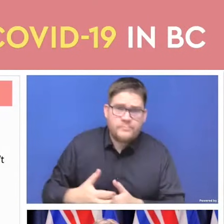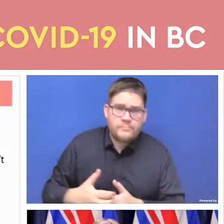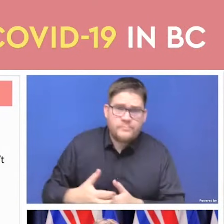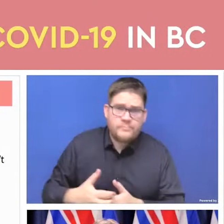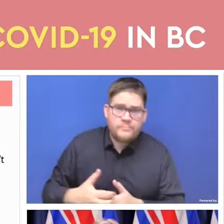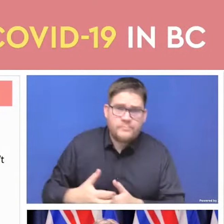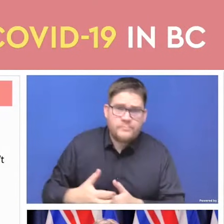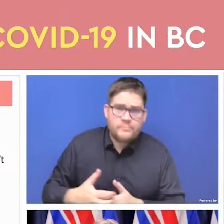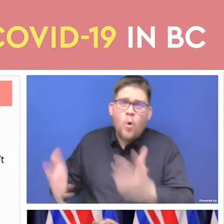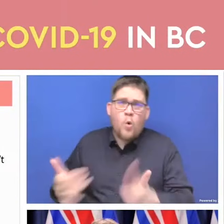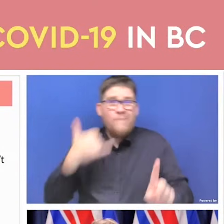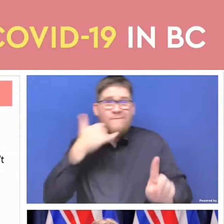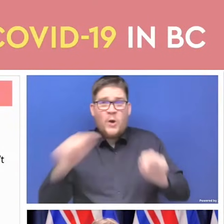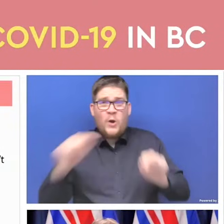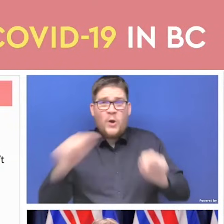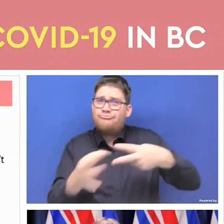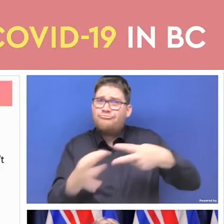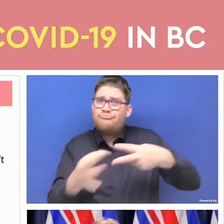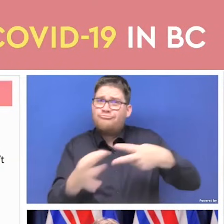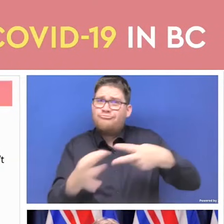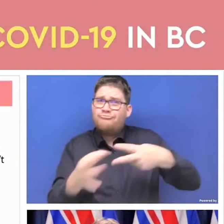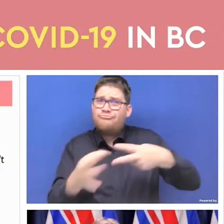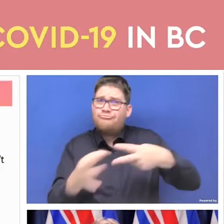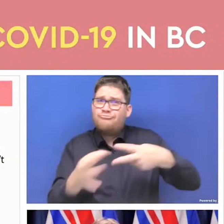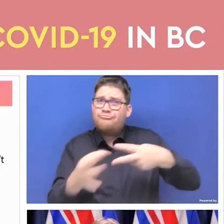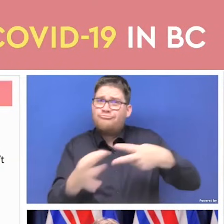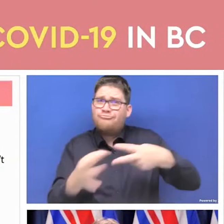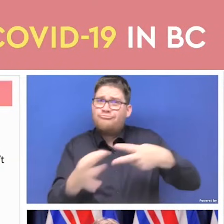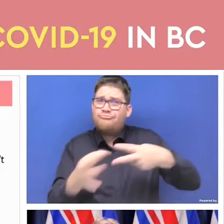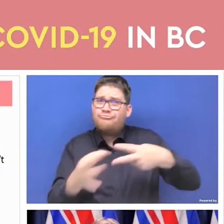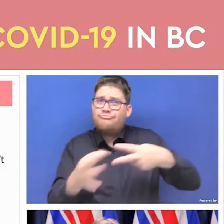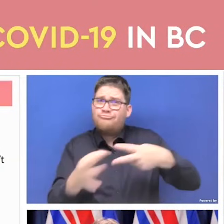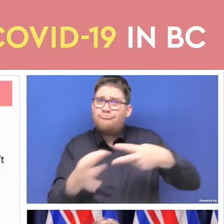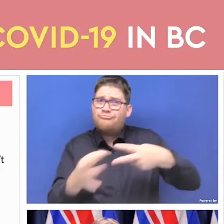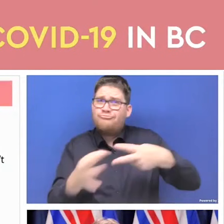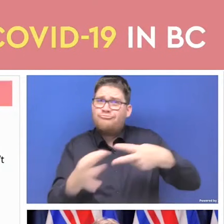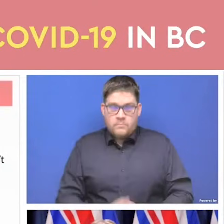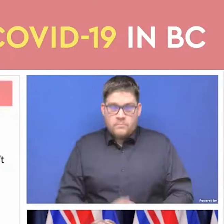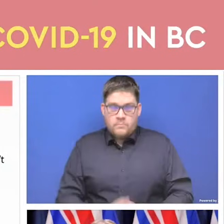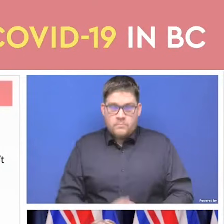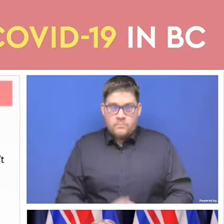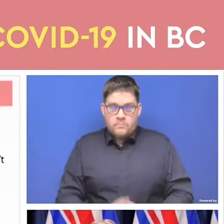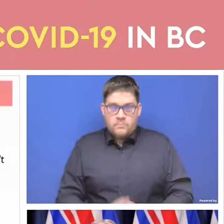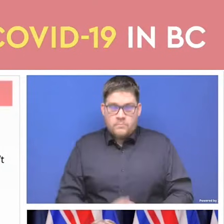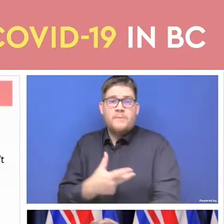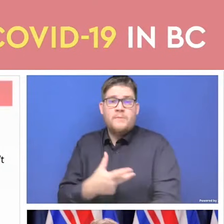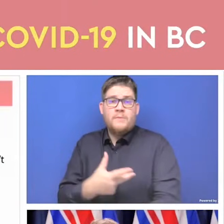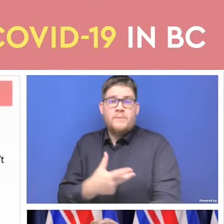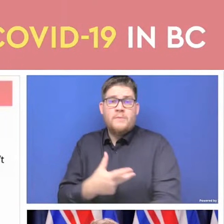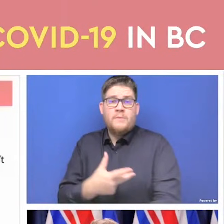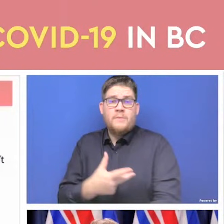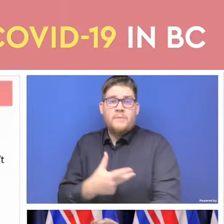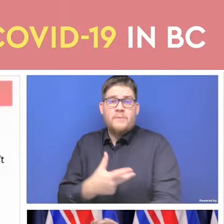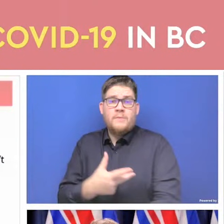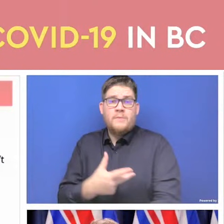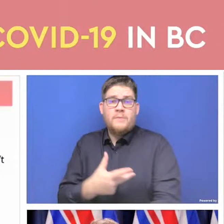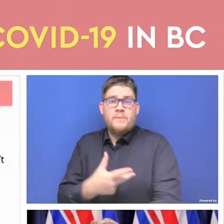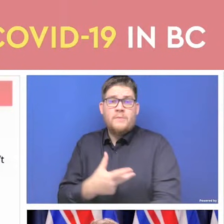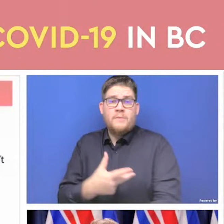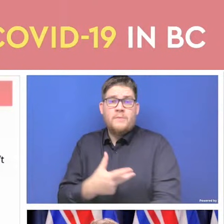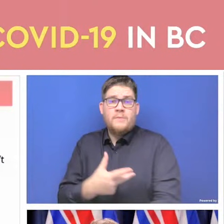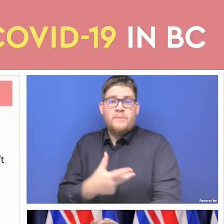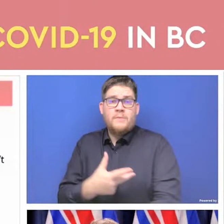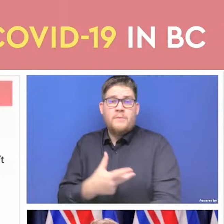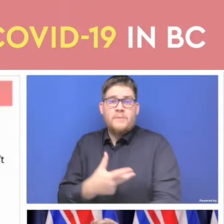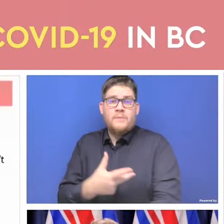to say this is a scheduled booster program. We're not going to allow drop-ins for a dose, for a